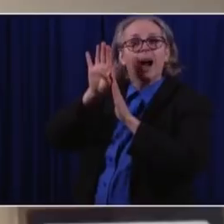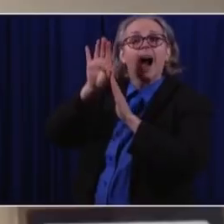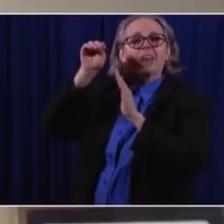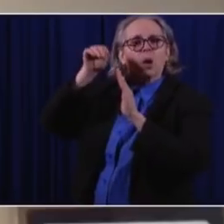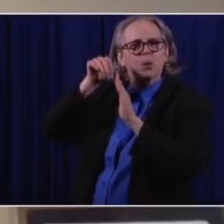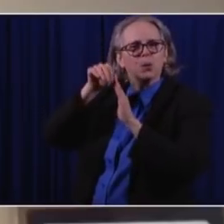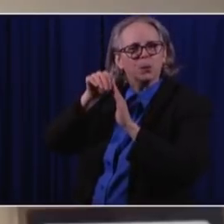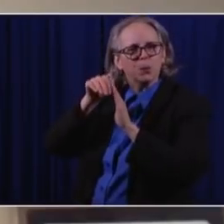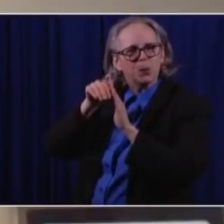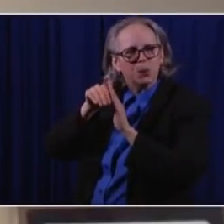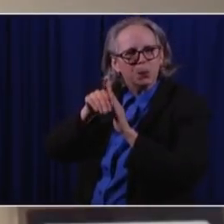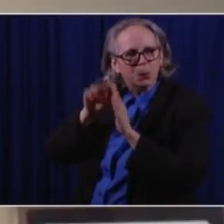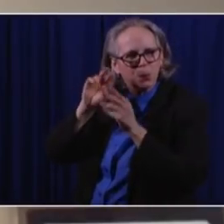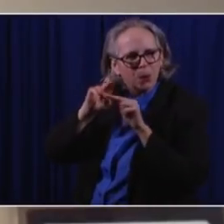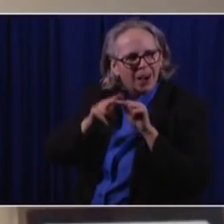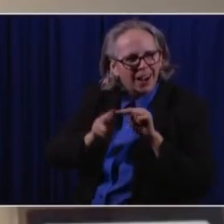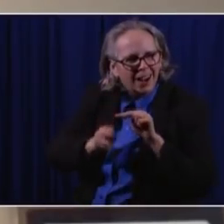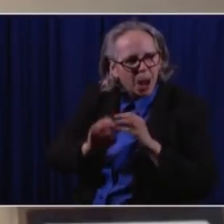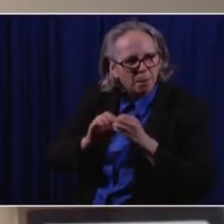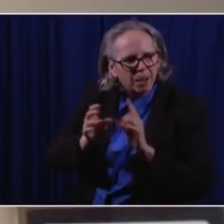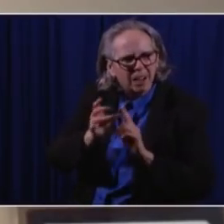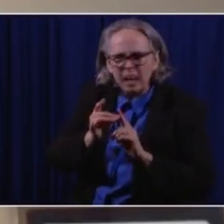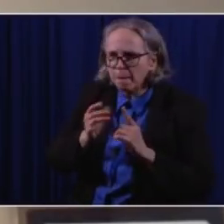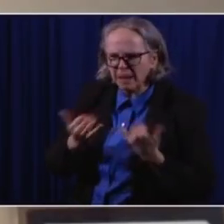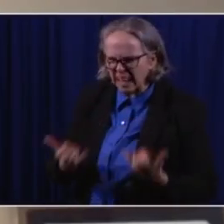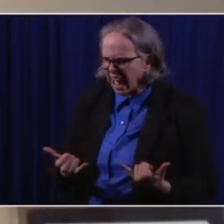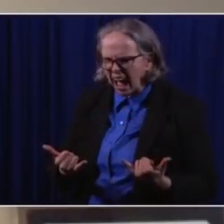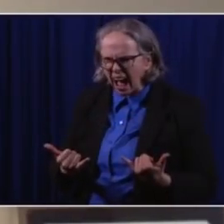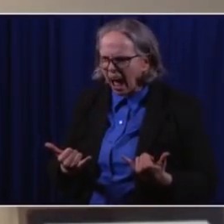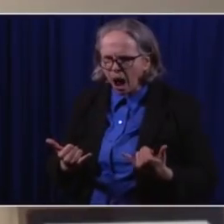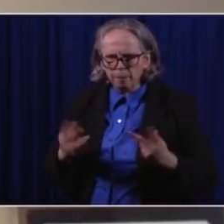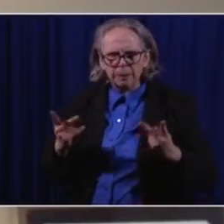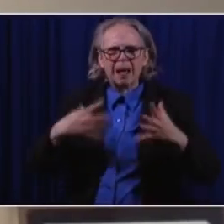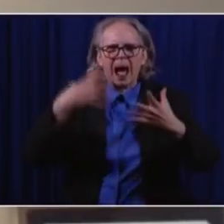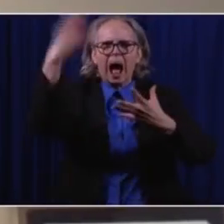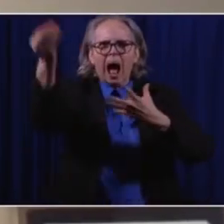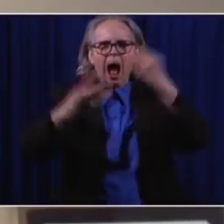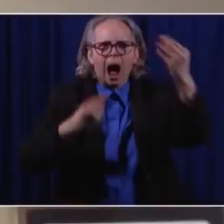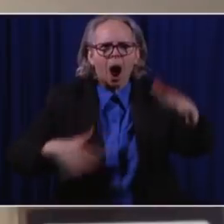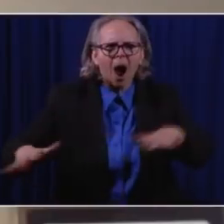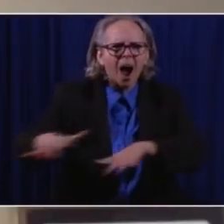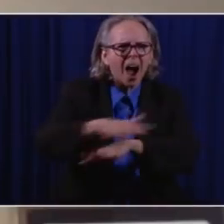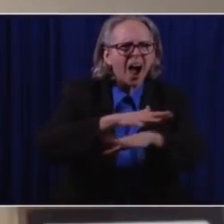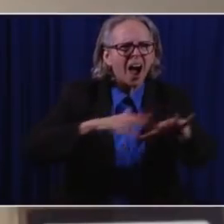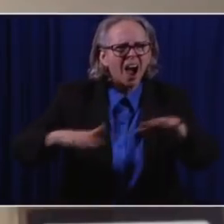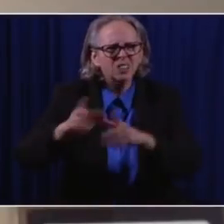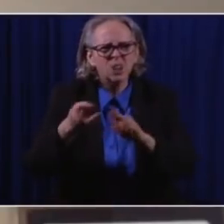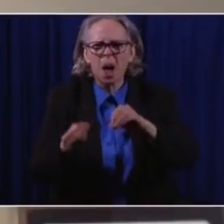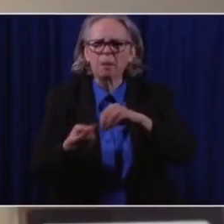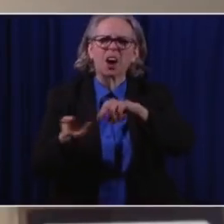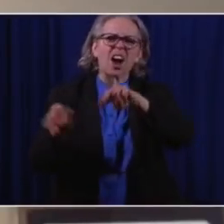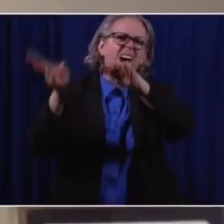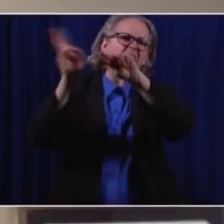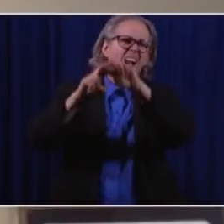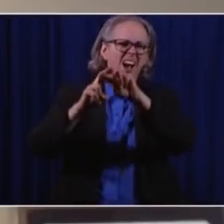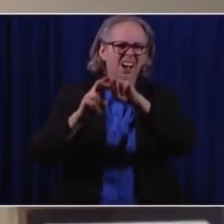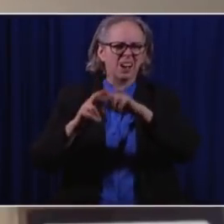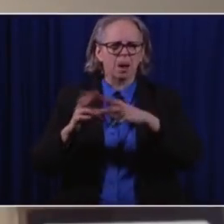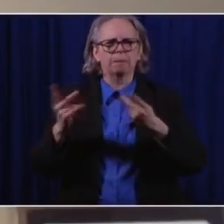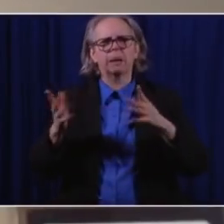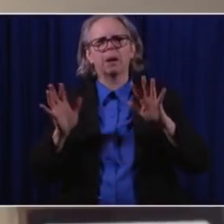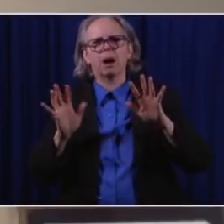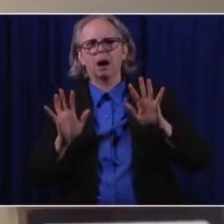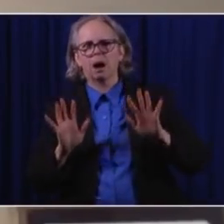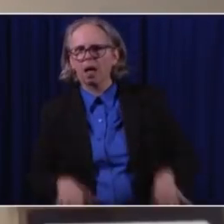They didn't spread the disease. As COVID fatigue has set in, you know better than all of us that those efforts have